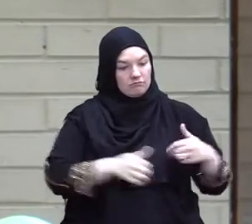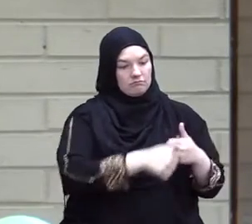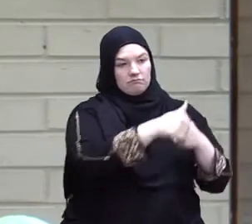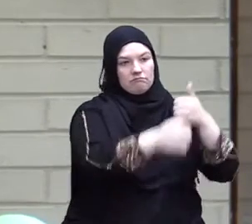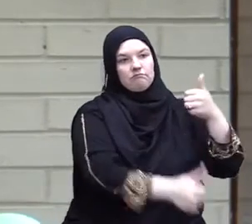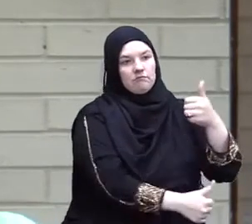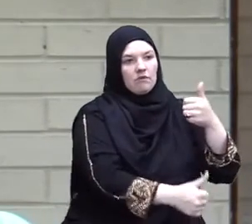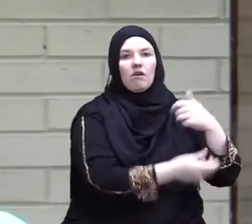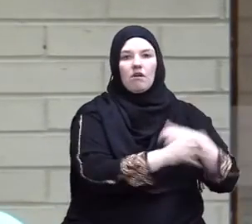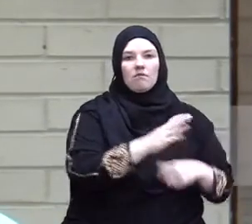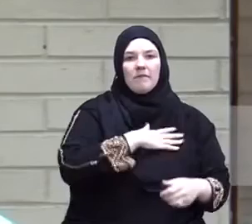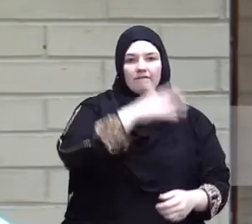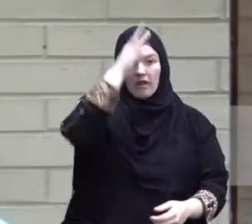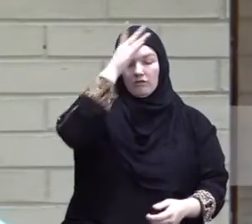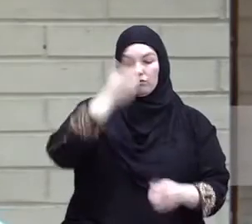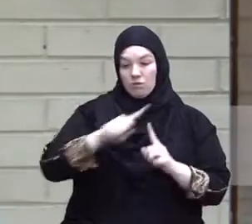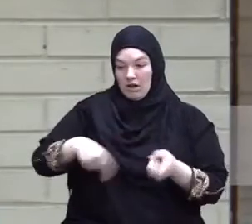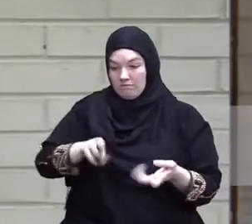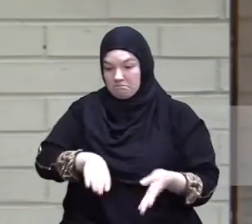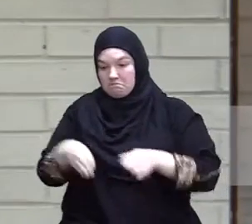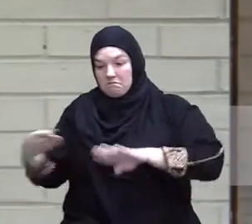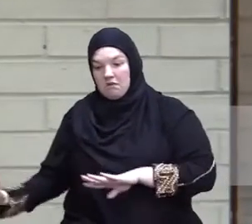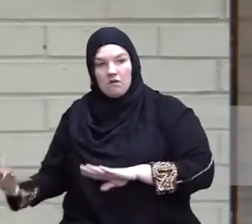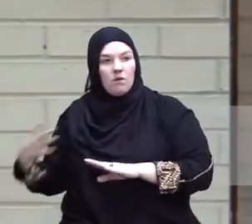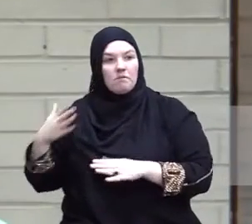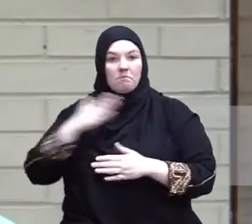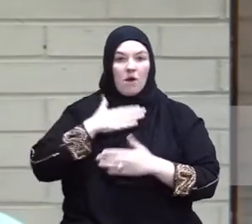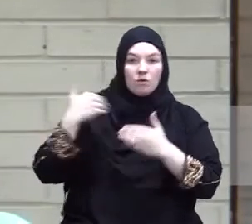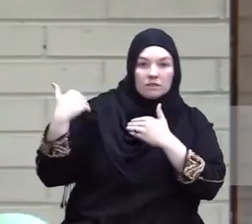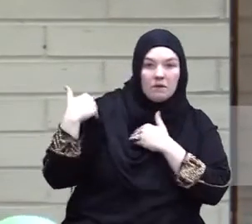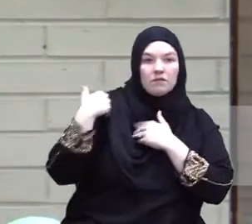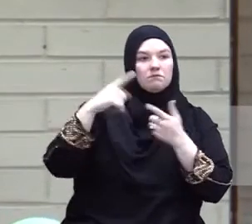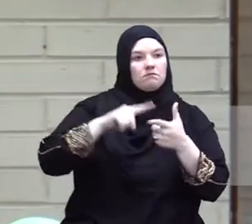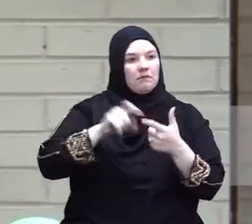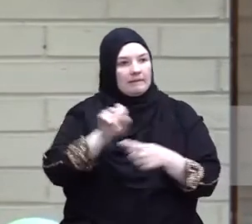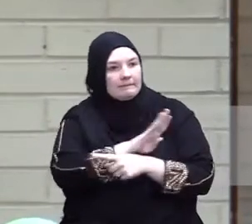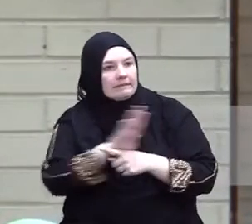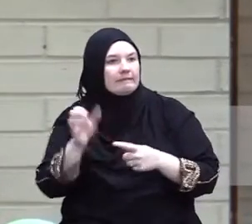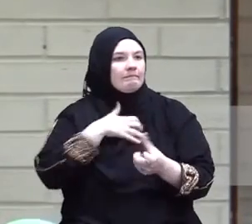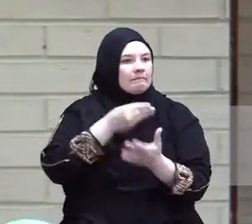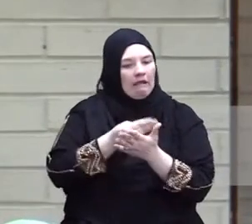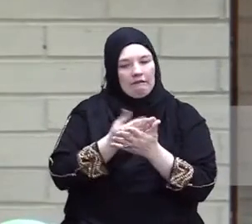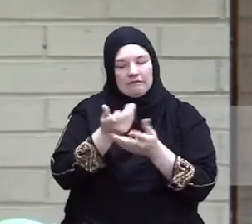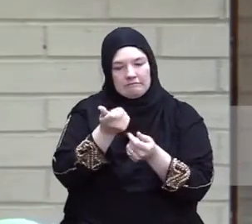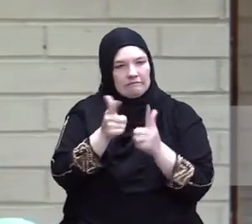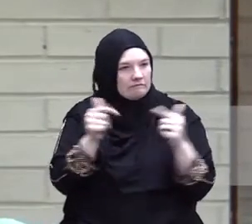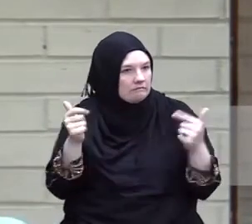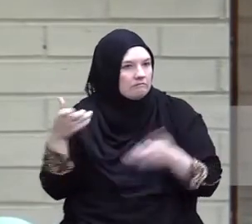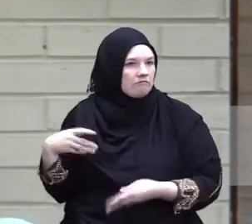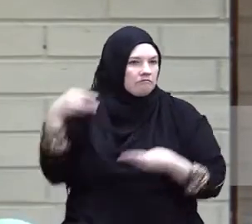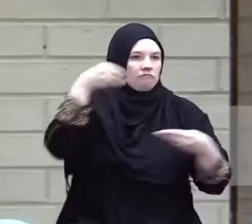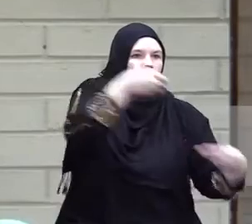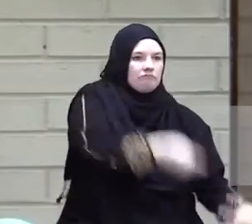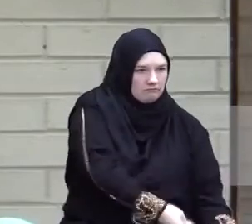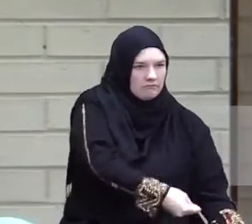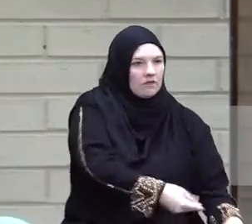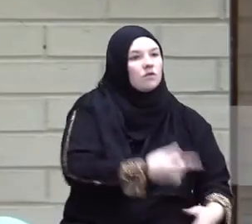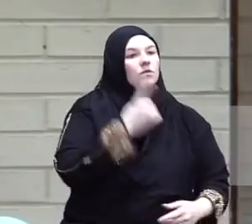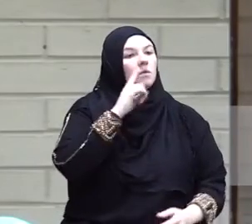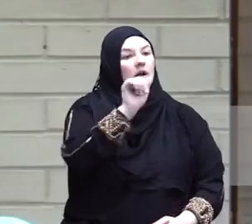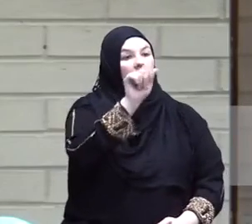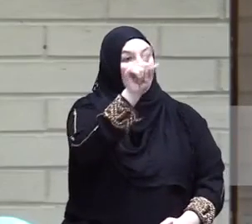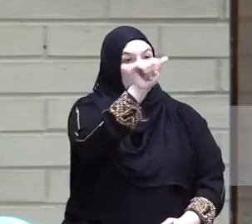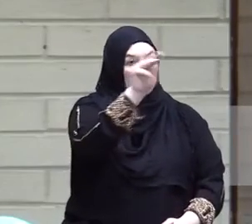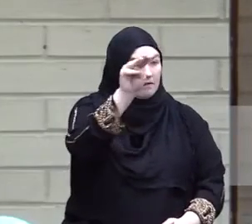father, right? Because he succeeds him, he represents him, and so on and so forth. So Khalifa for Adam